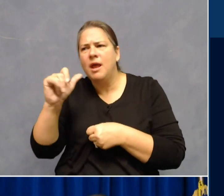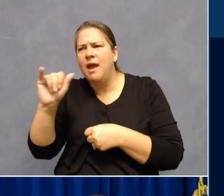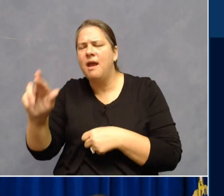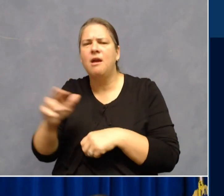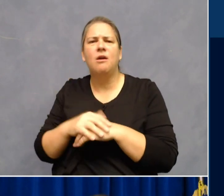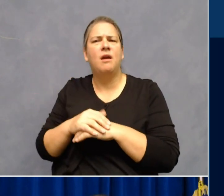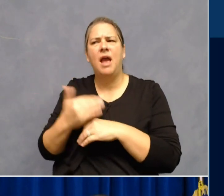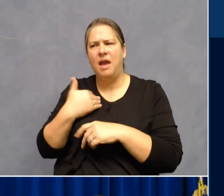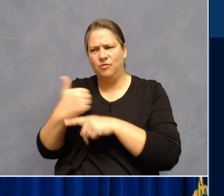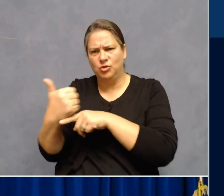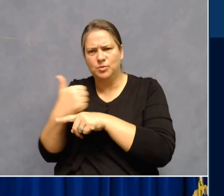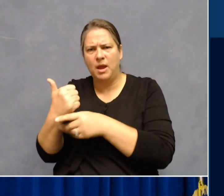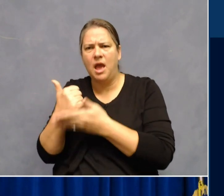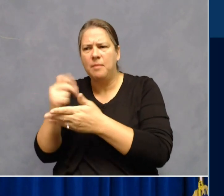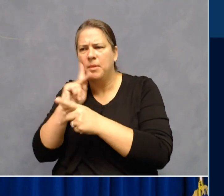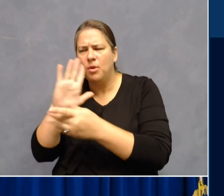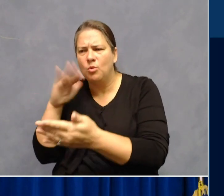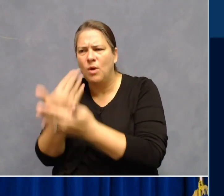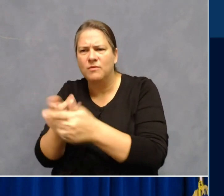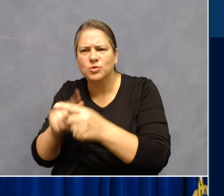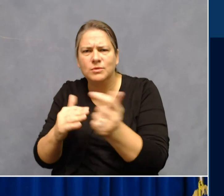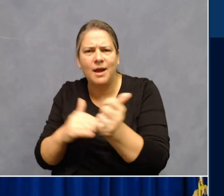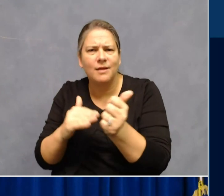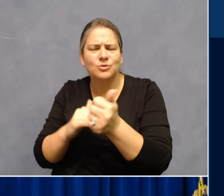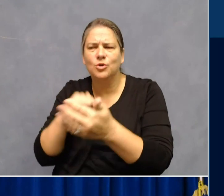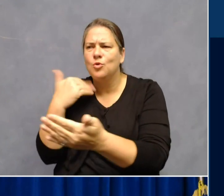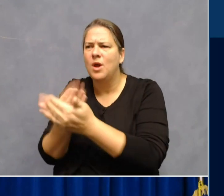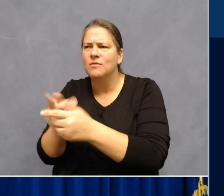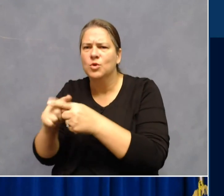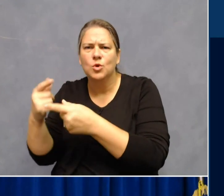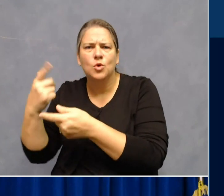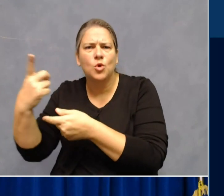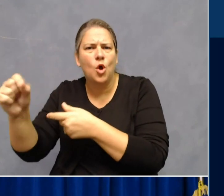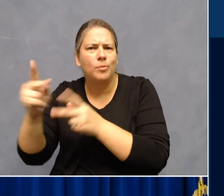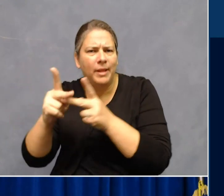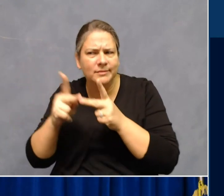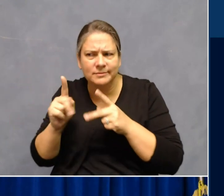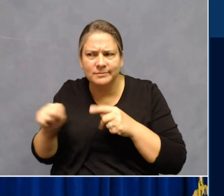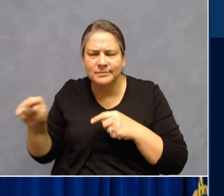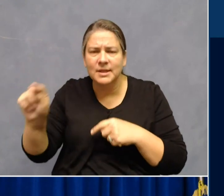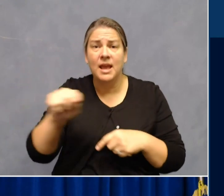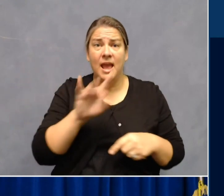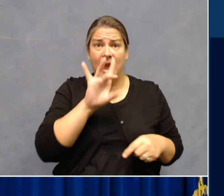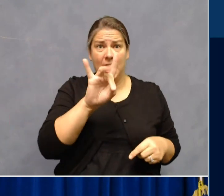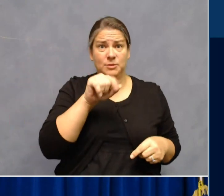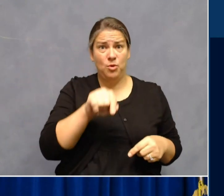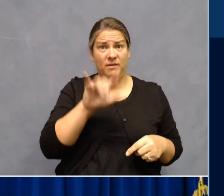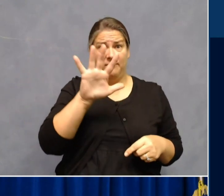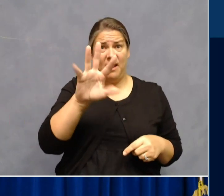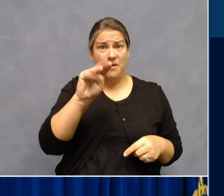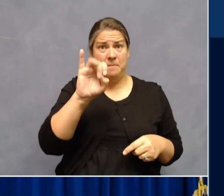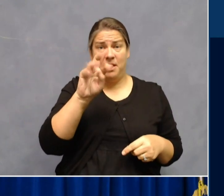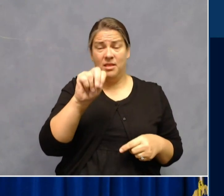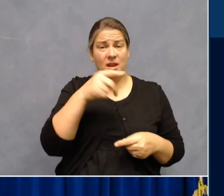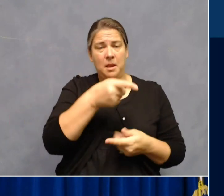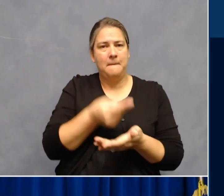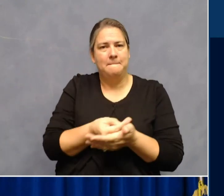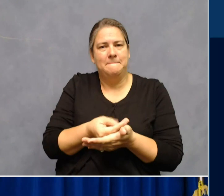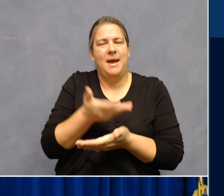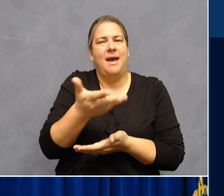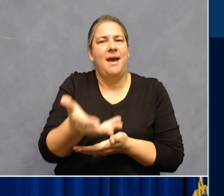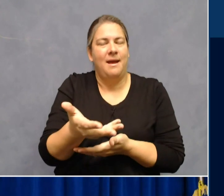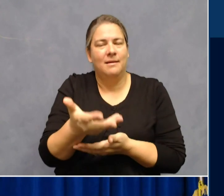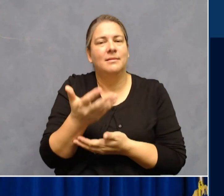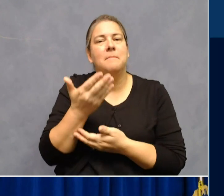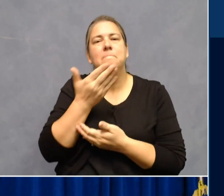options in 4 regions of the Commonwealth. $8.5 million will go towards the purchase of cleaner emission transit buses